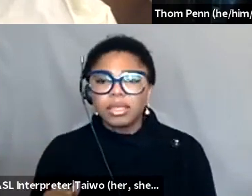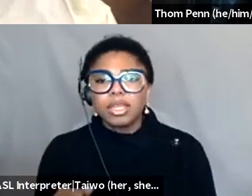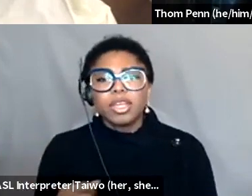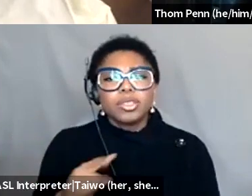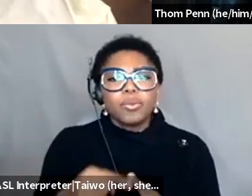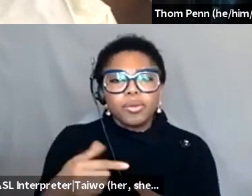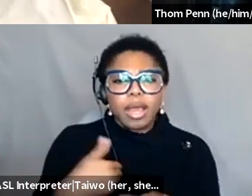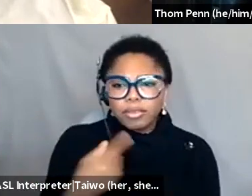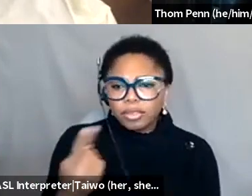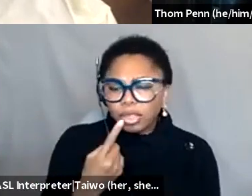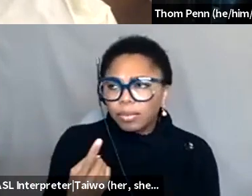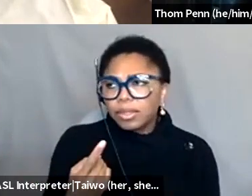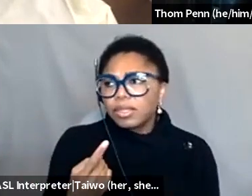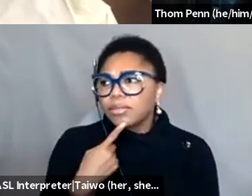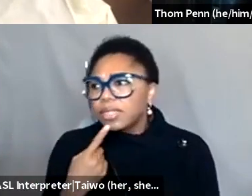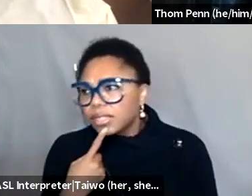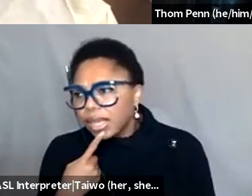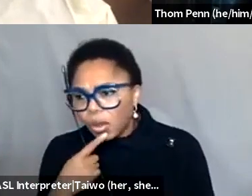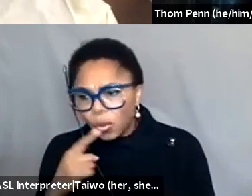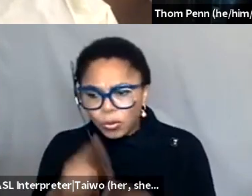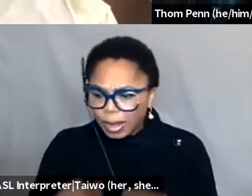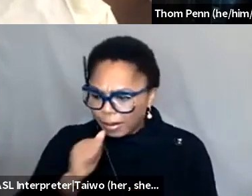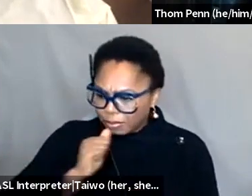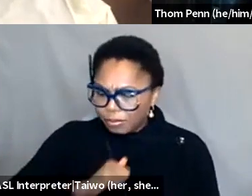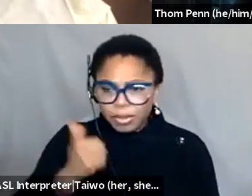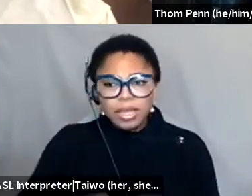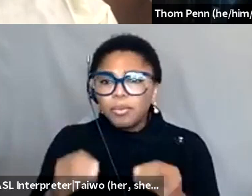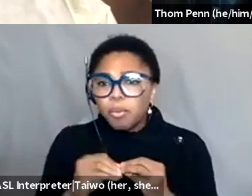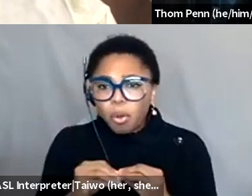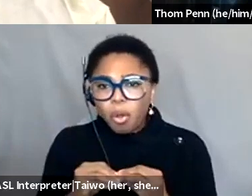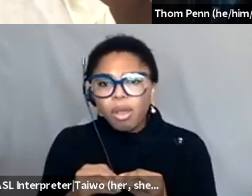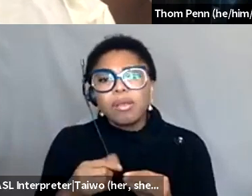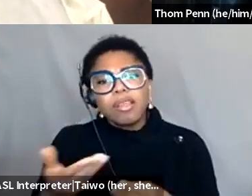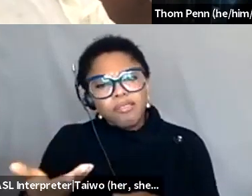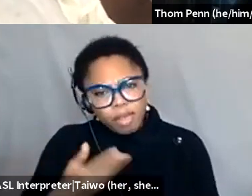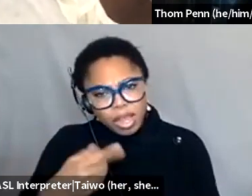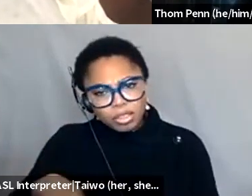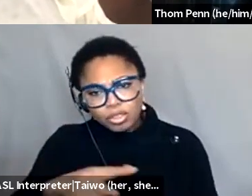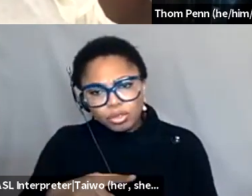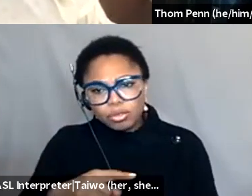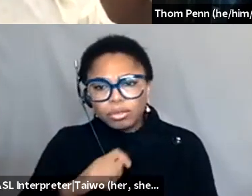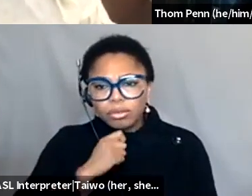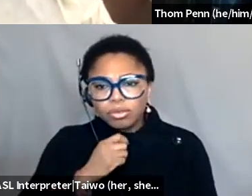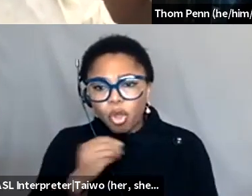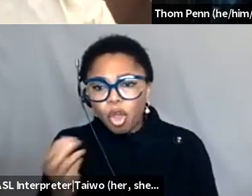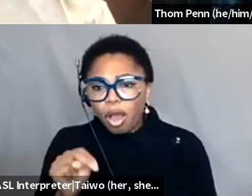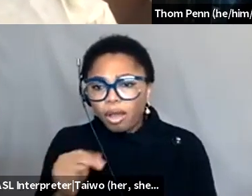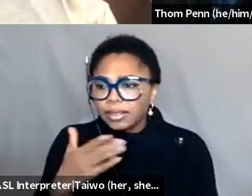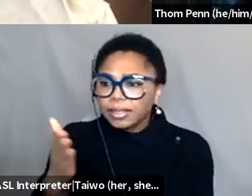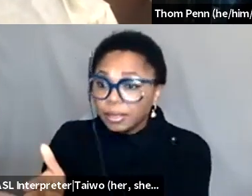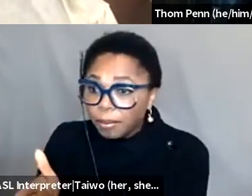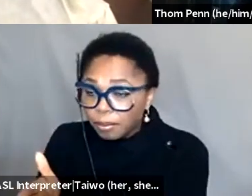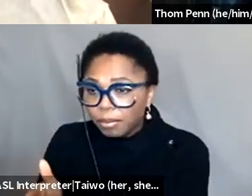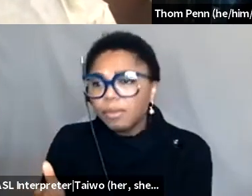something you want to say, or you just can't stand it anymore, I'm going to invite you to actually just unmute yourself and say stop. And